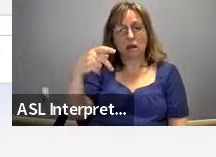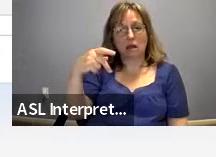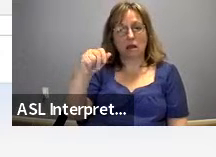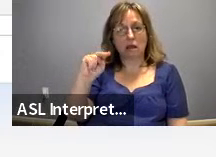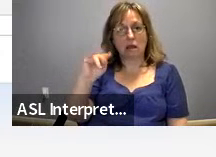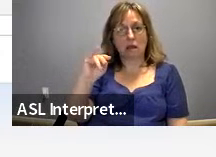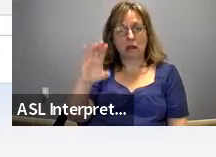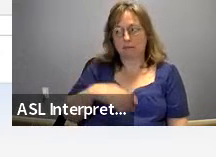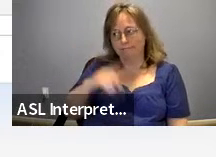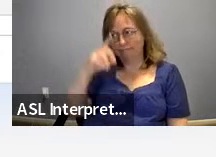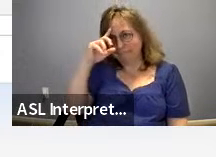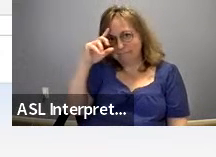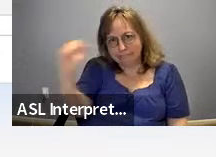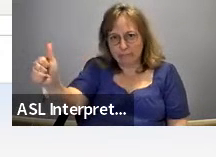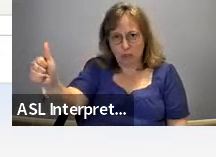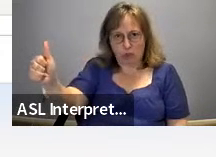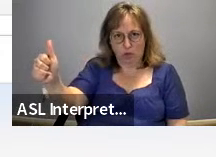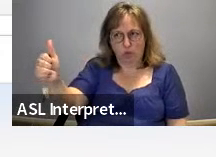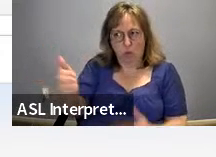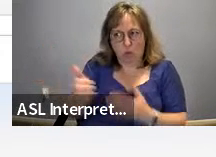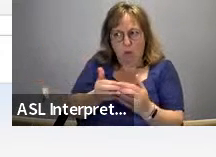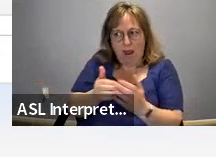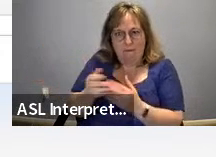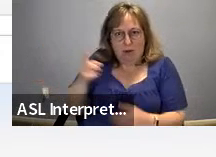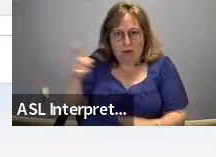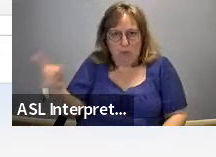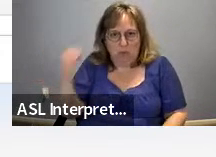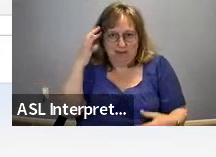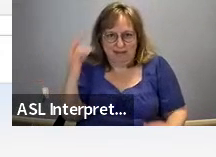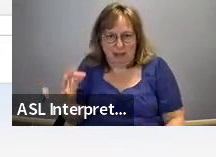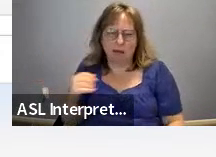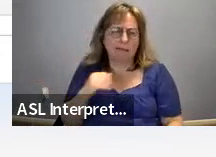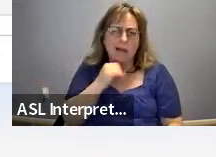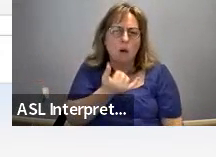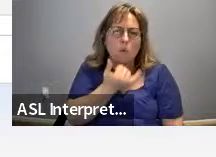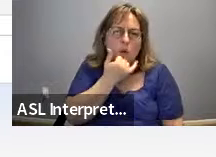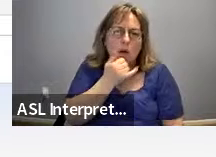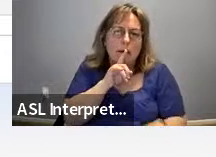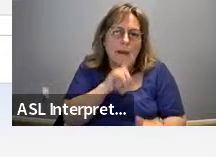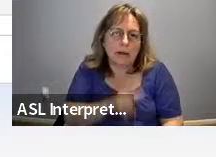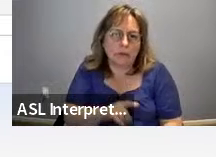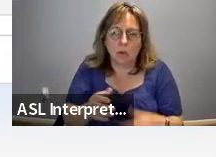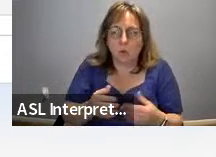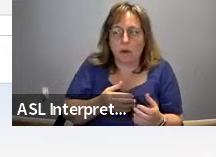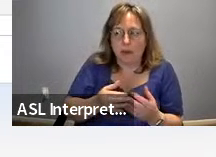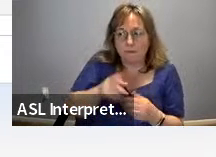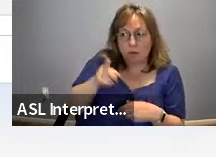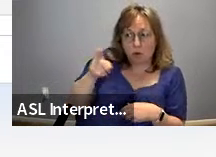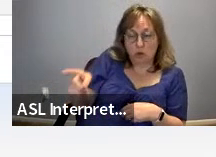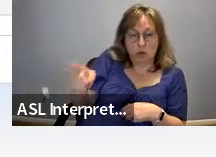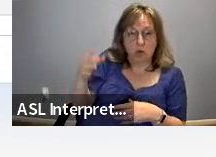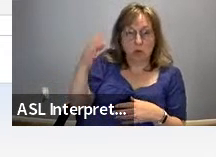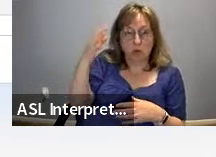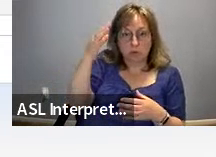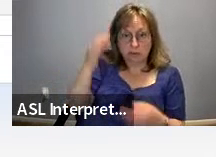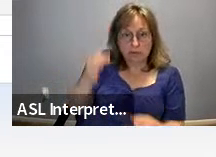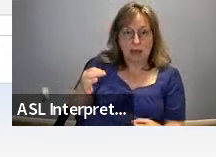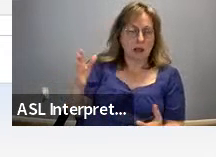should choose, because really there is no wrong answer. It's anything you choose is applicable. So